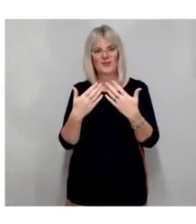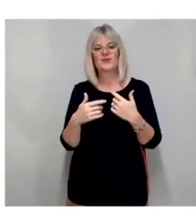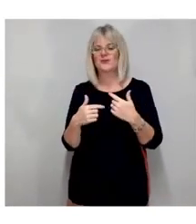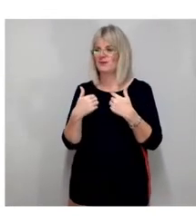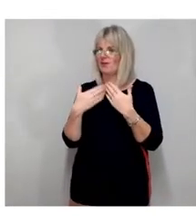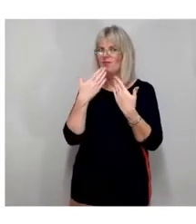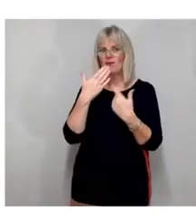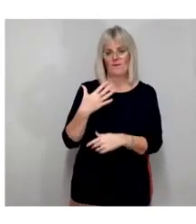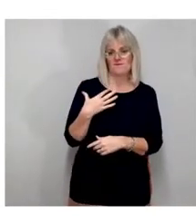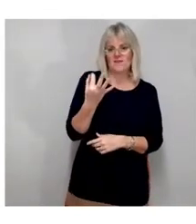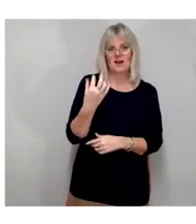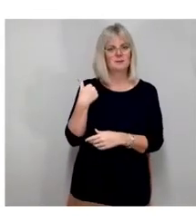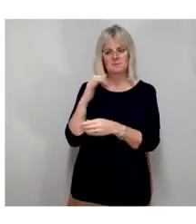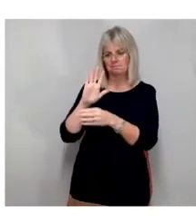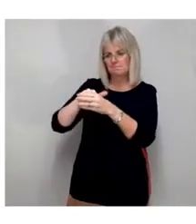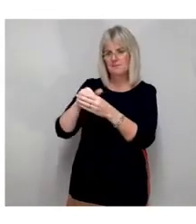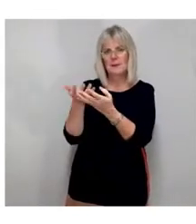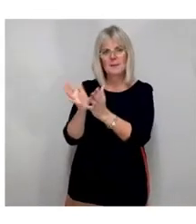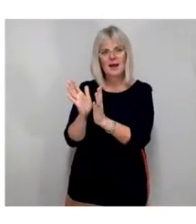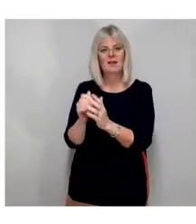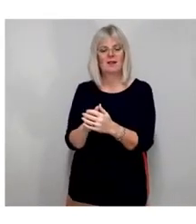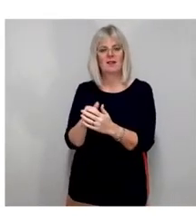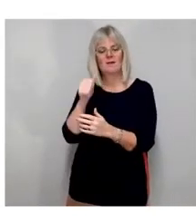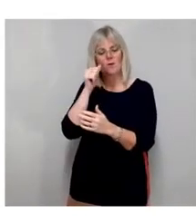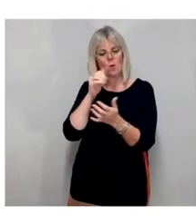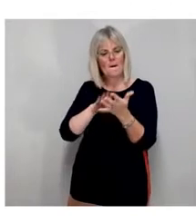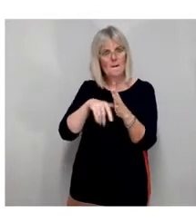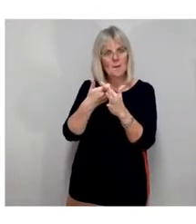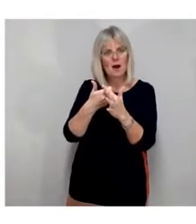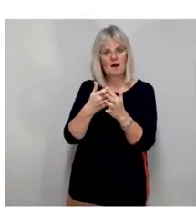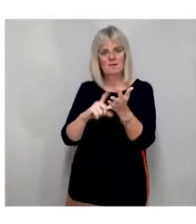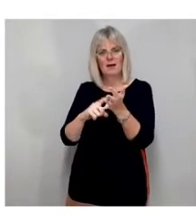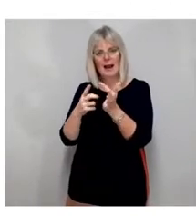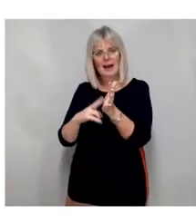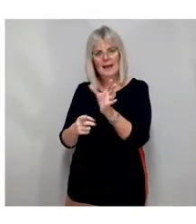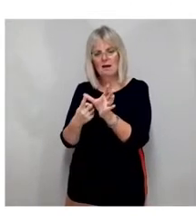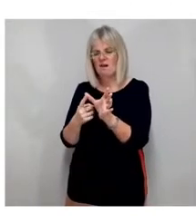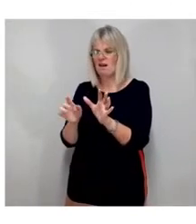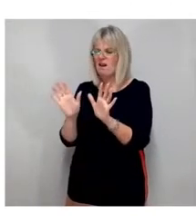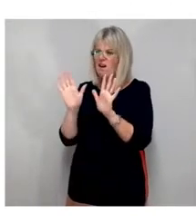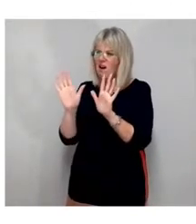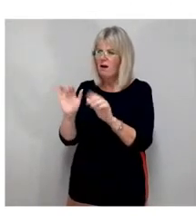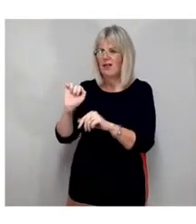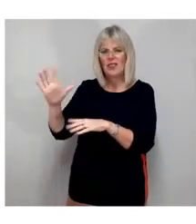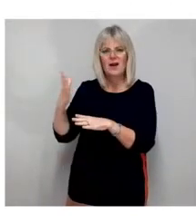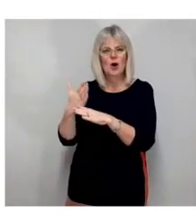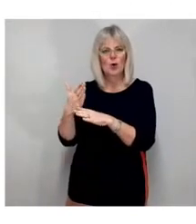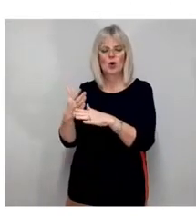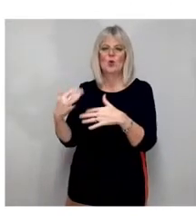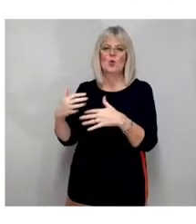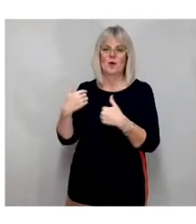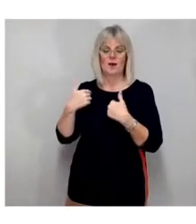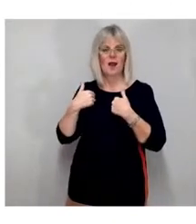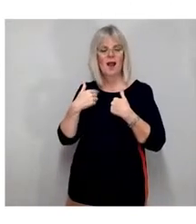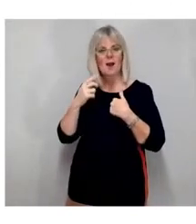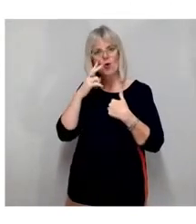And I know Mark and Leena and have great, are doing great work on this topic, and I'm really looking forward to this. But